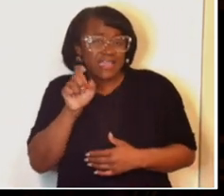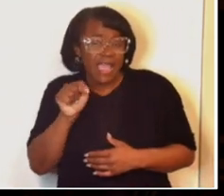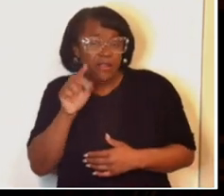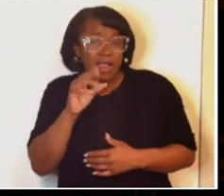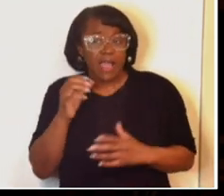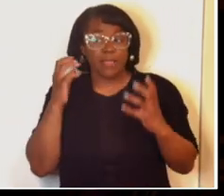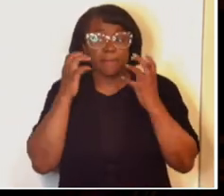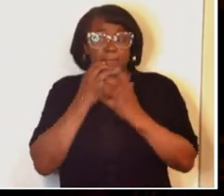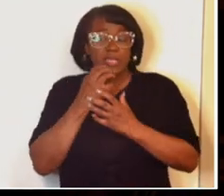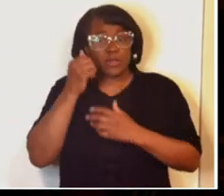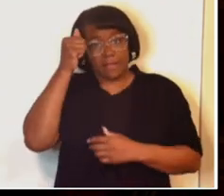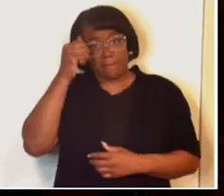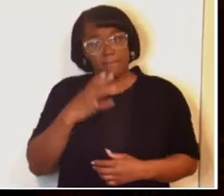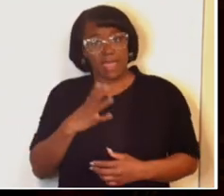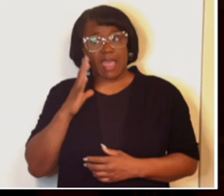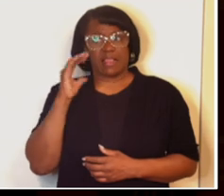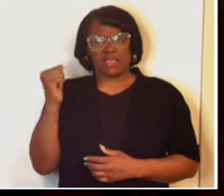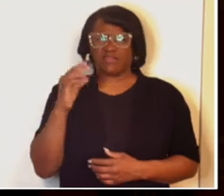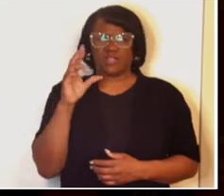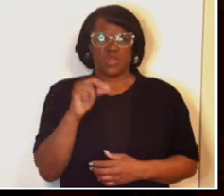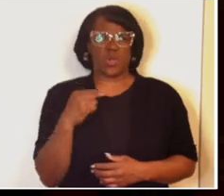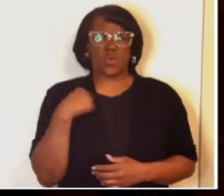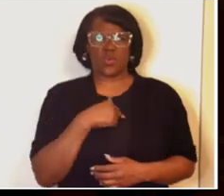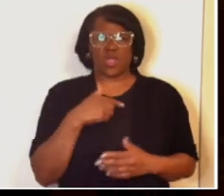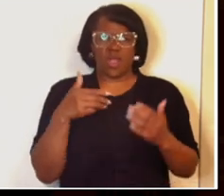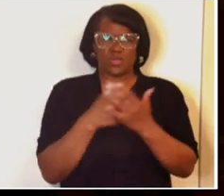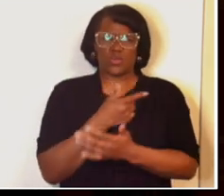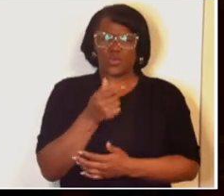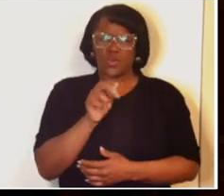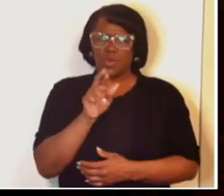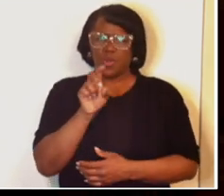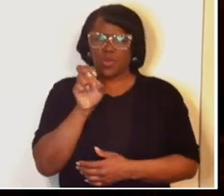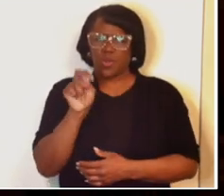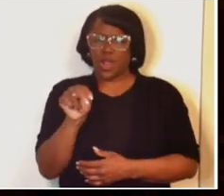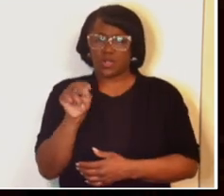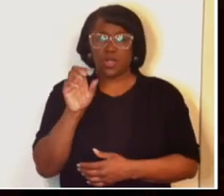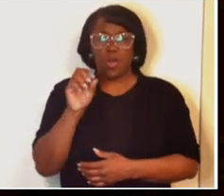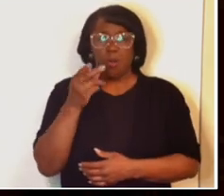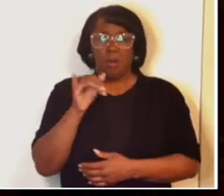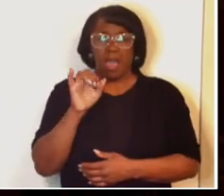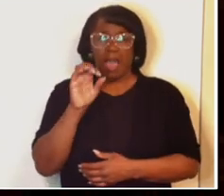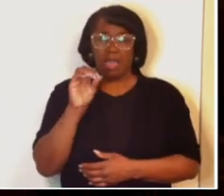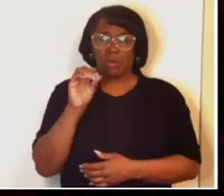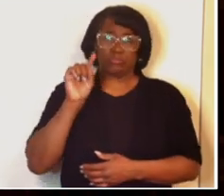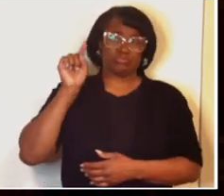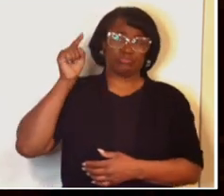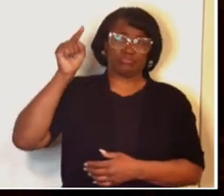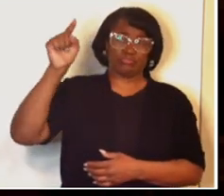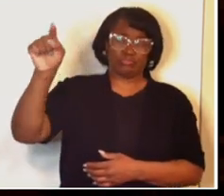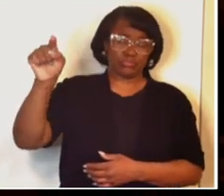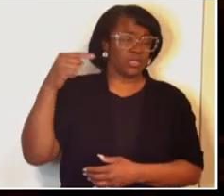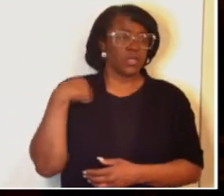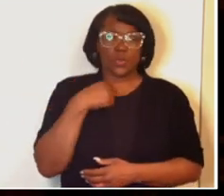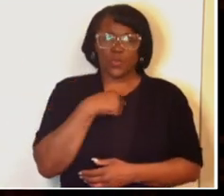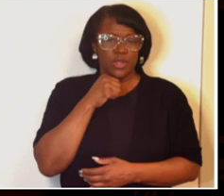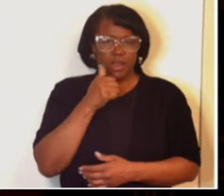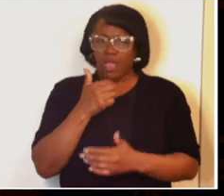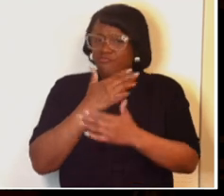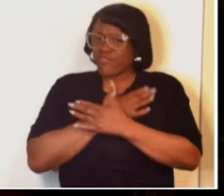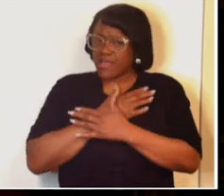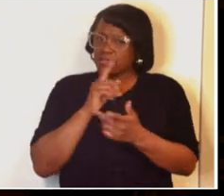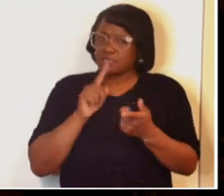"Goodness, no. We are in New Garden, friend. Ohio is miles away, but we will not rest until you reach